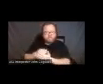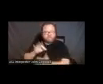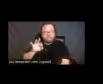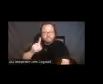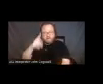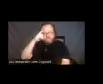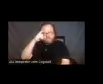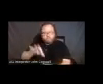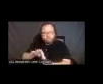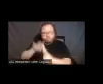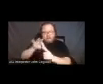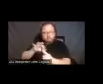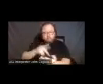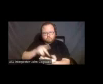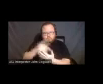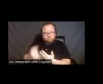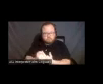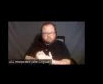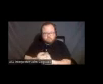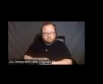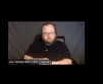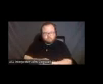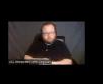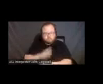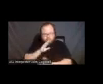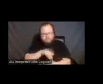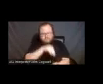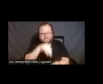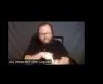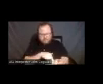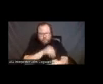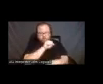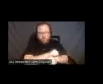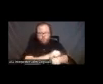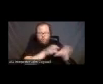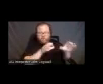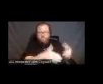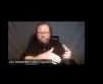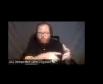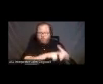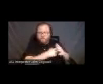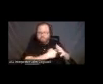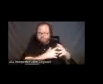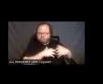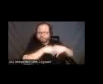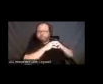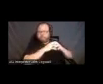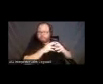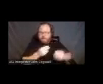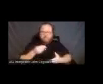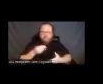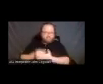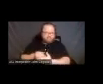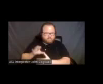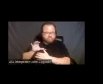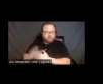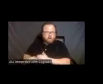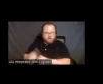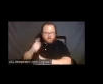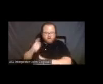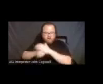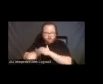projects, provide for some central workforce initiatives, and fund population-based or underserved